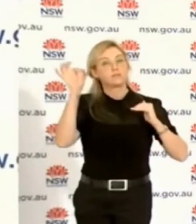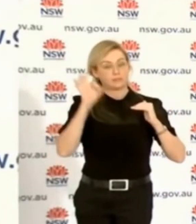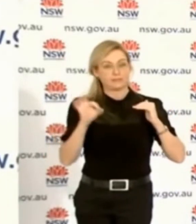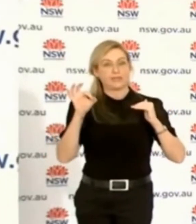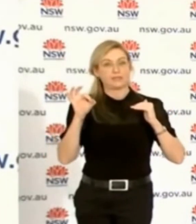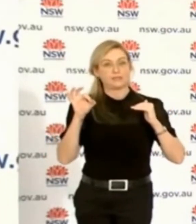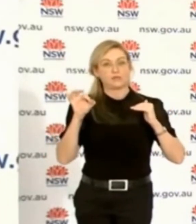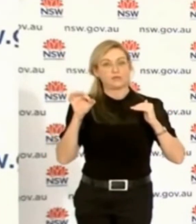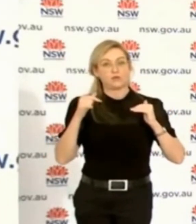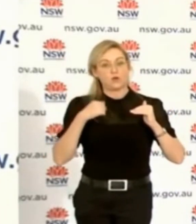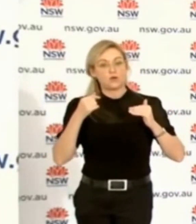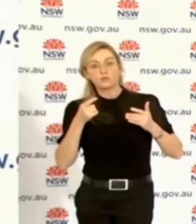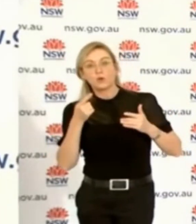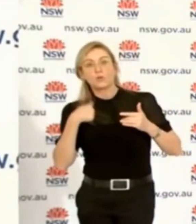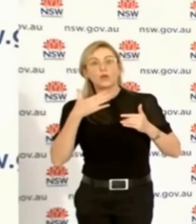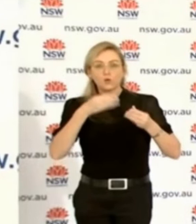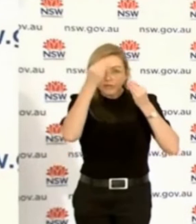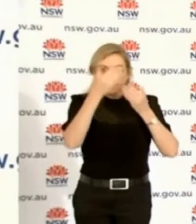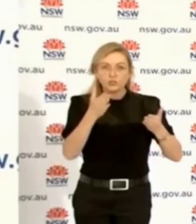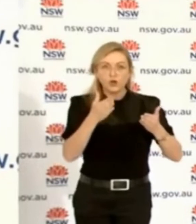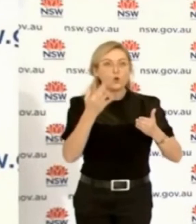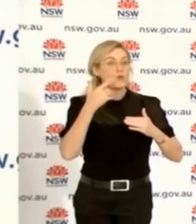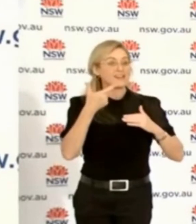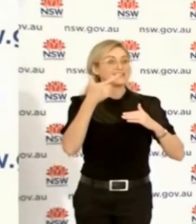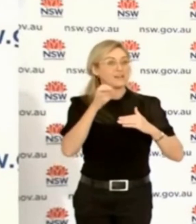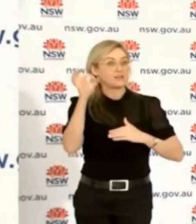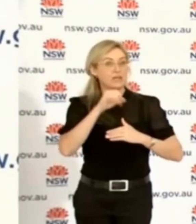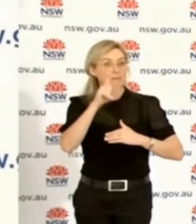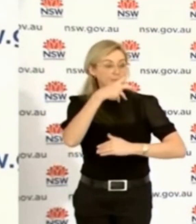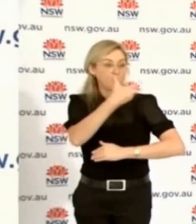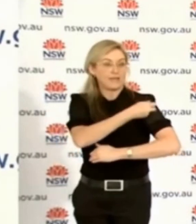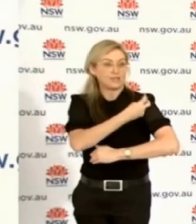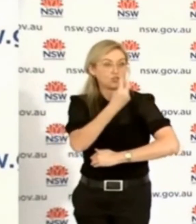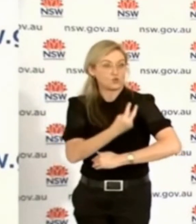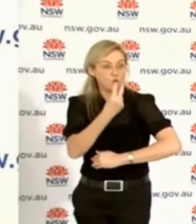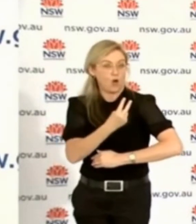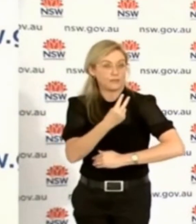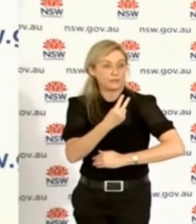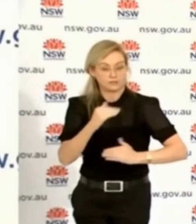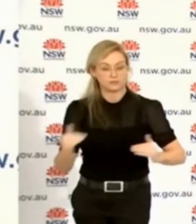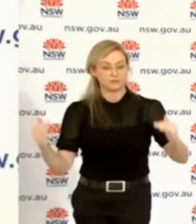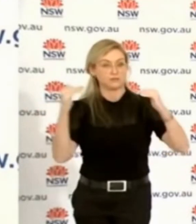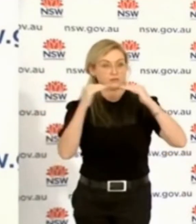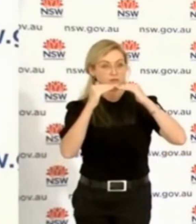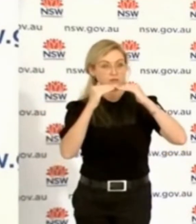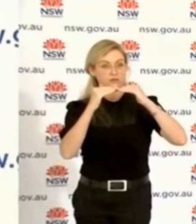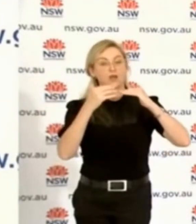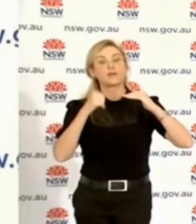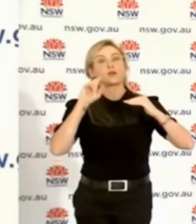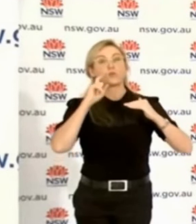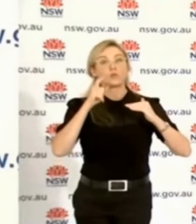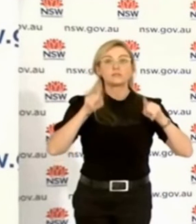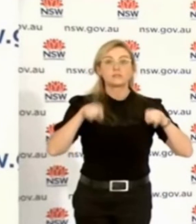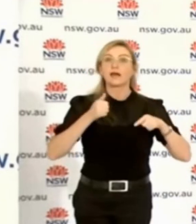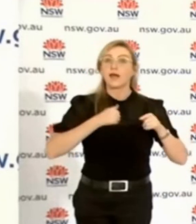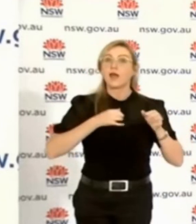state, of what the world looks like at 70%. That's what we are committed to. Obviously, as we move forward, and the government is always considering the